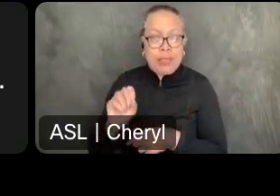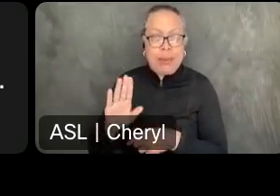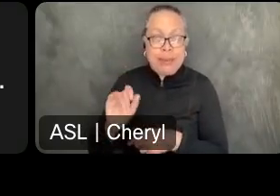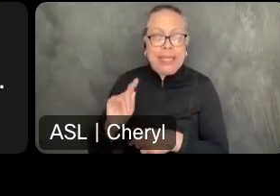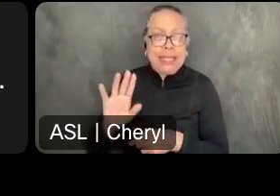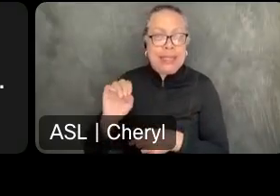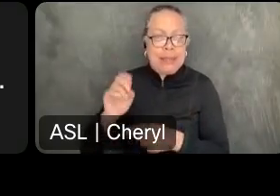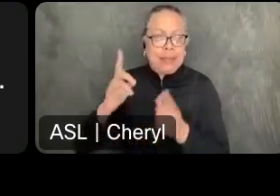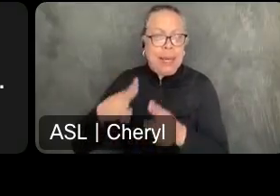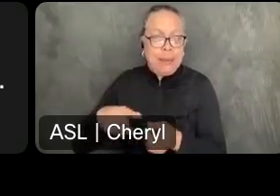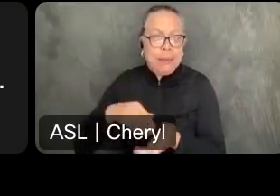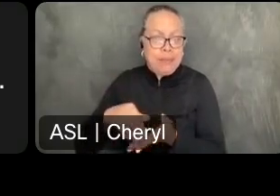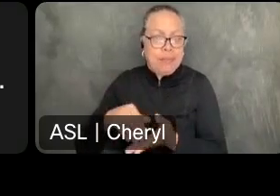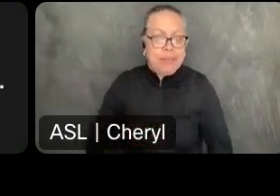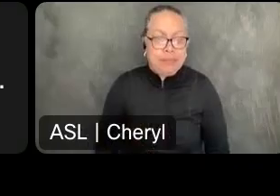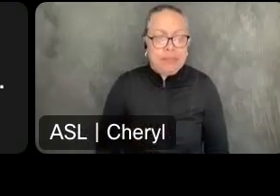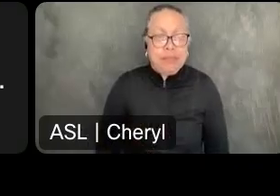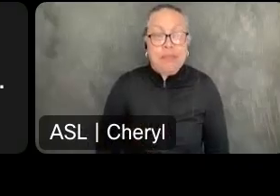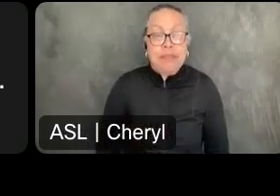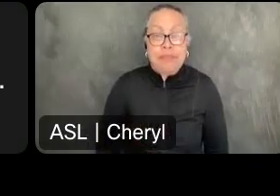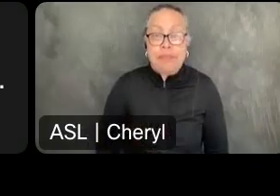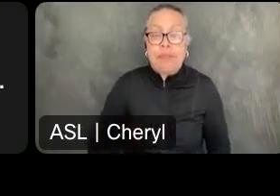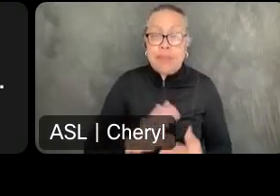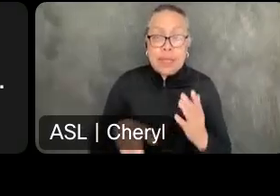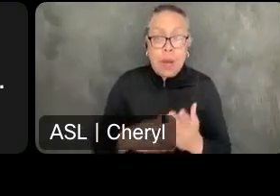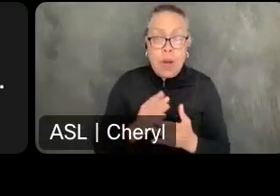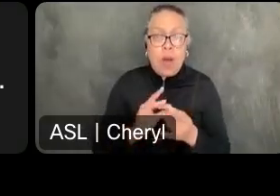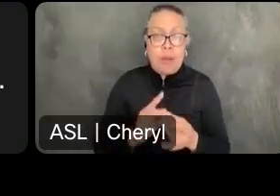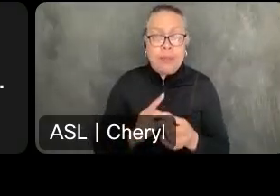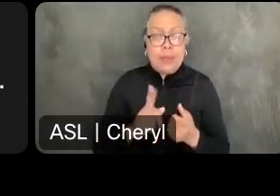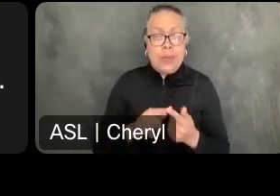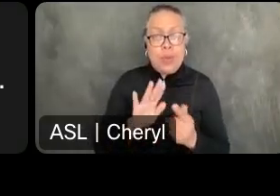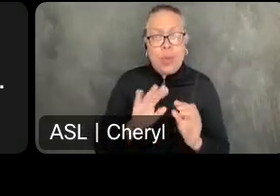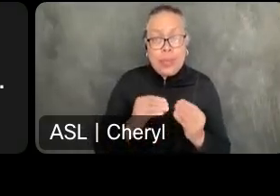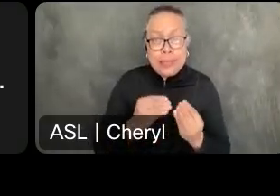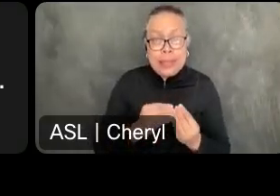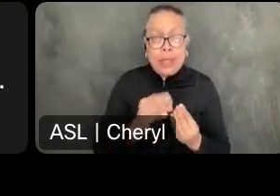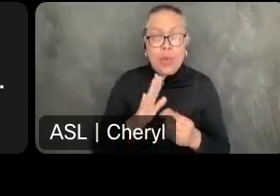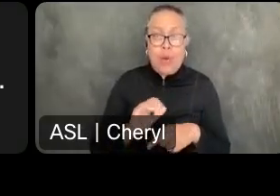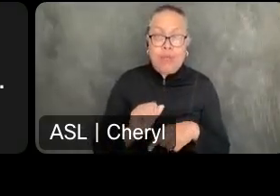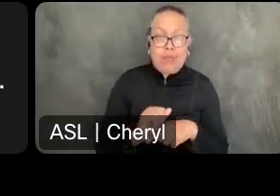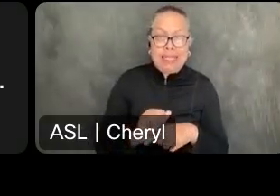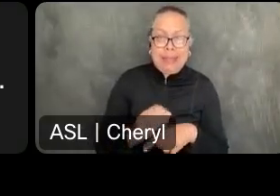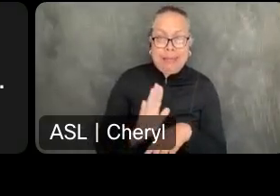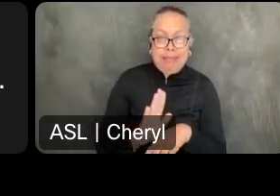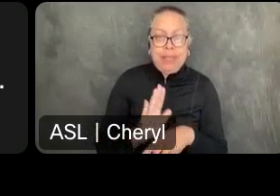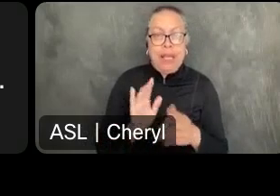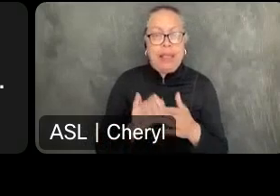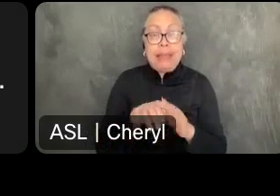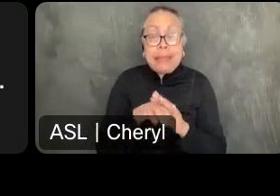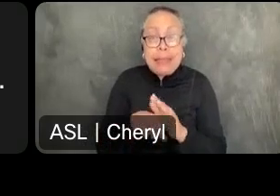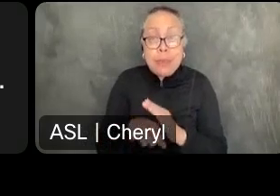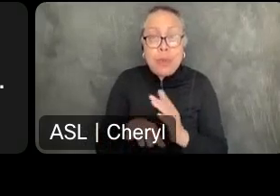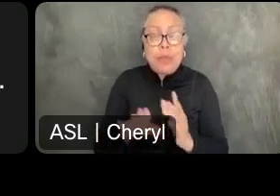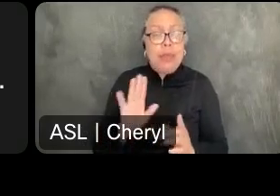That all of this builds on an organization or practice that is accessible, culturally responsive,